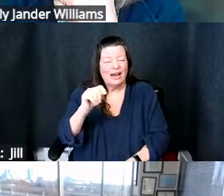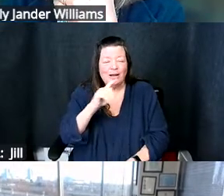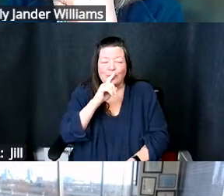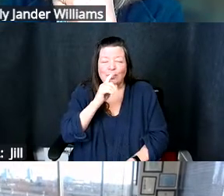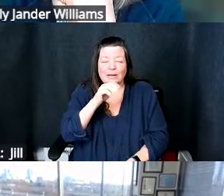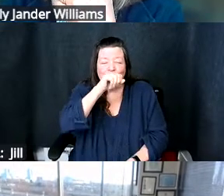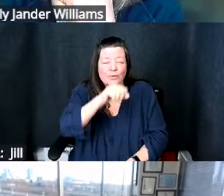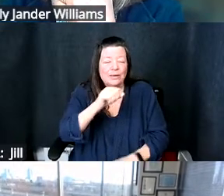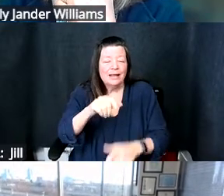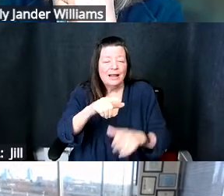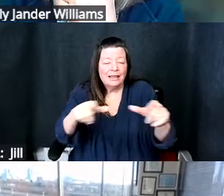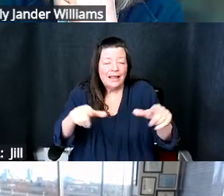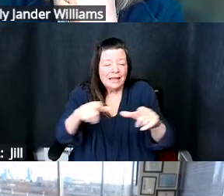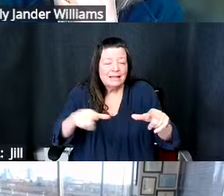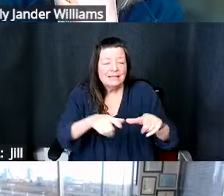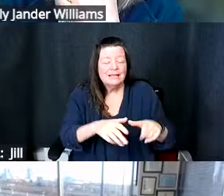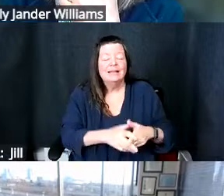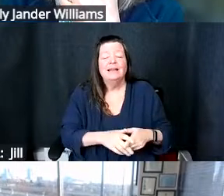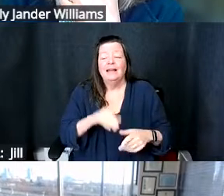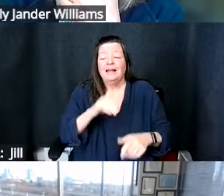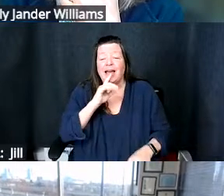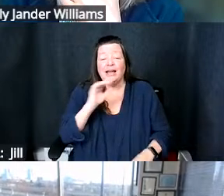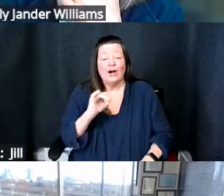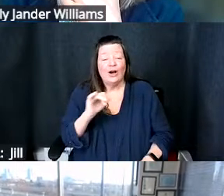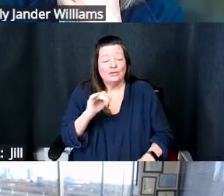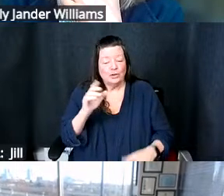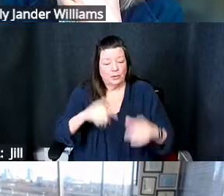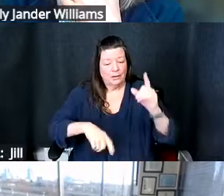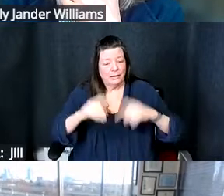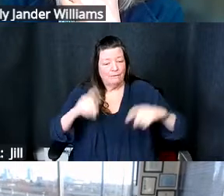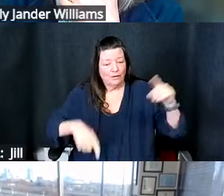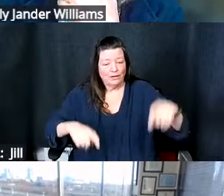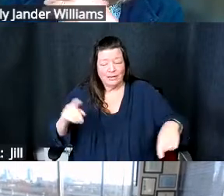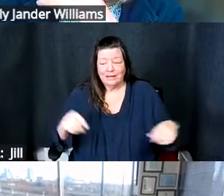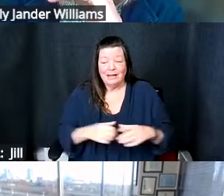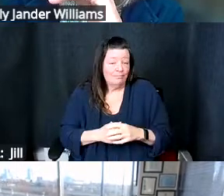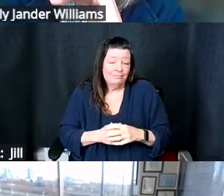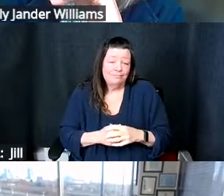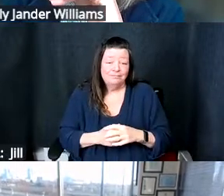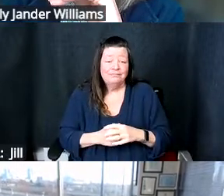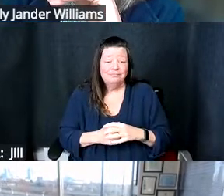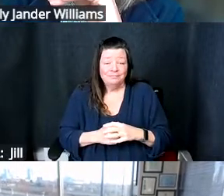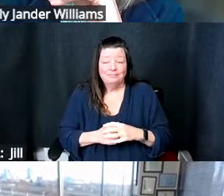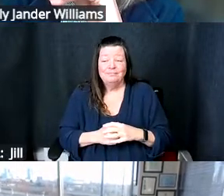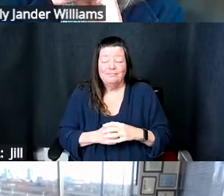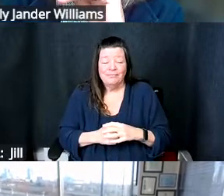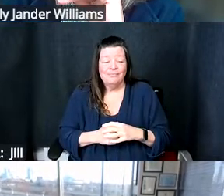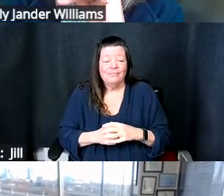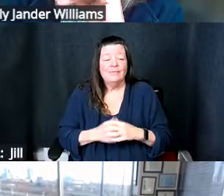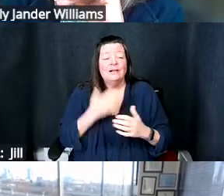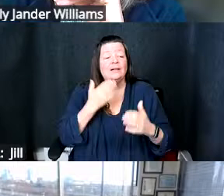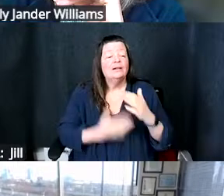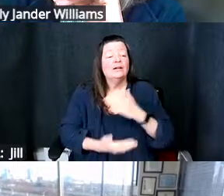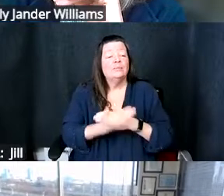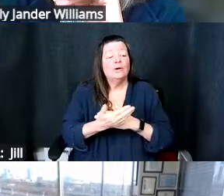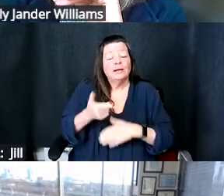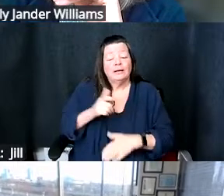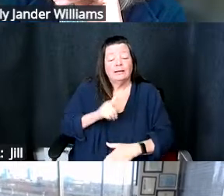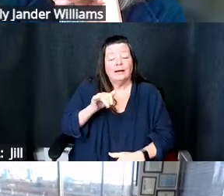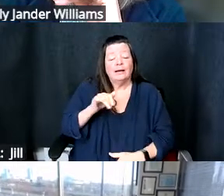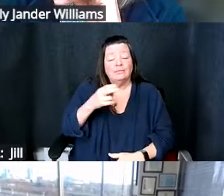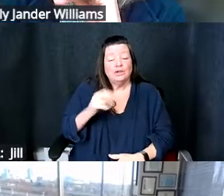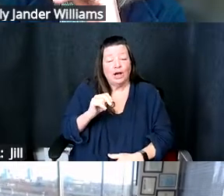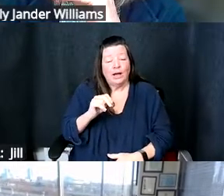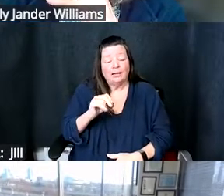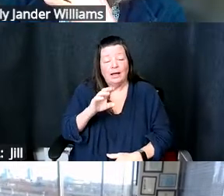but also, maybe surprisingly, the diversity in the demographics. Good morning, everyone. John O'Bell,